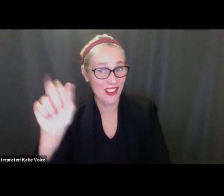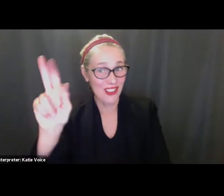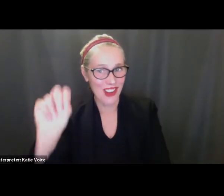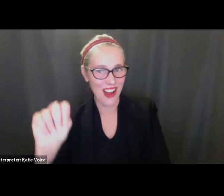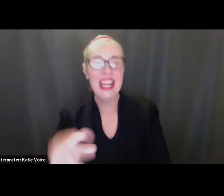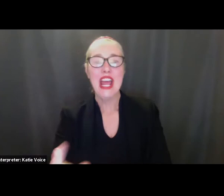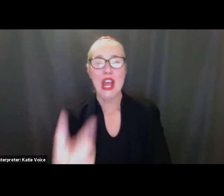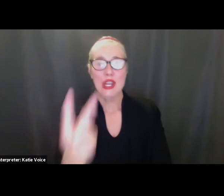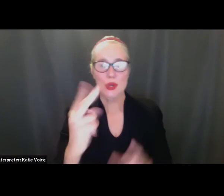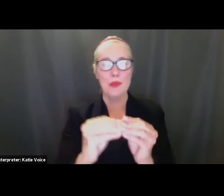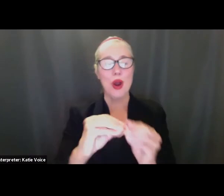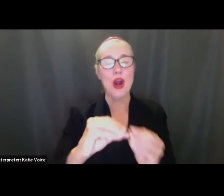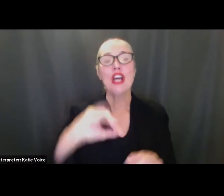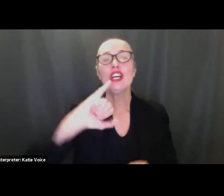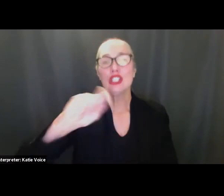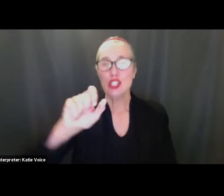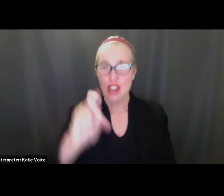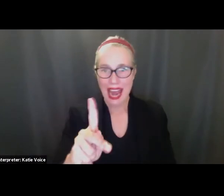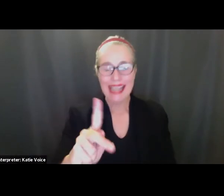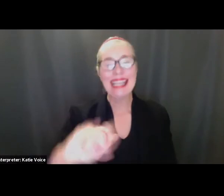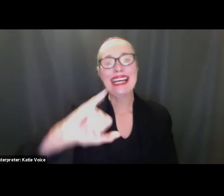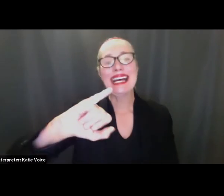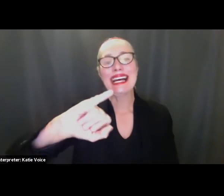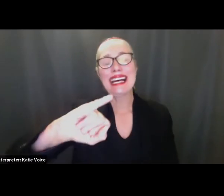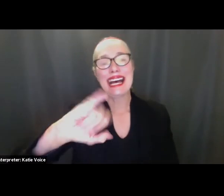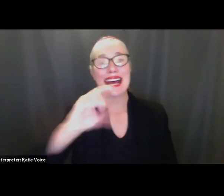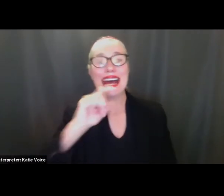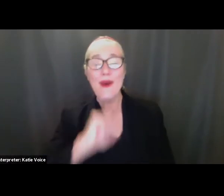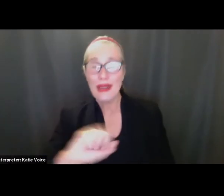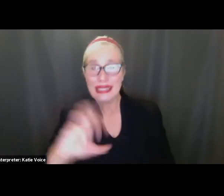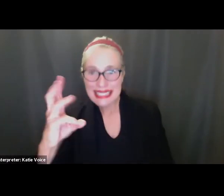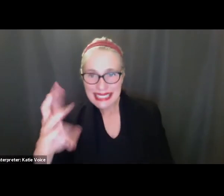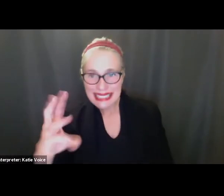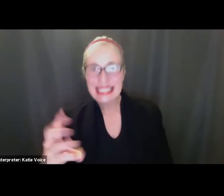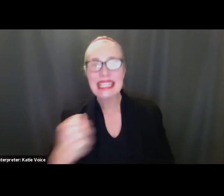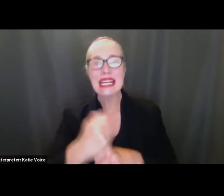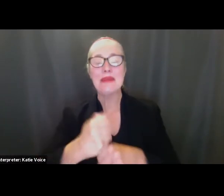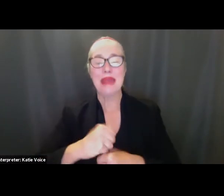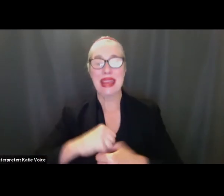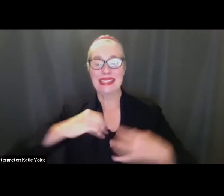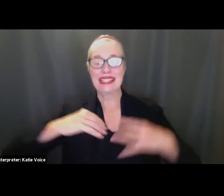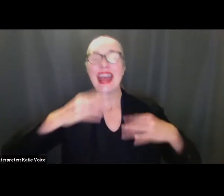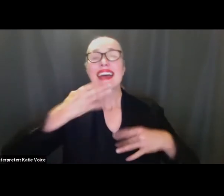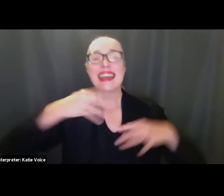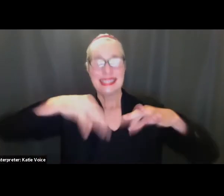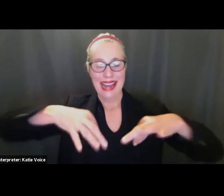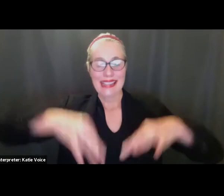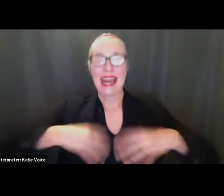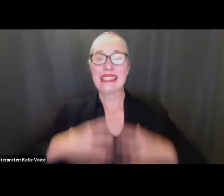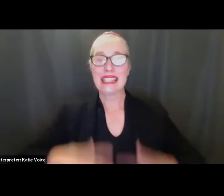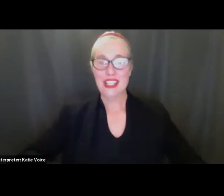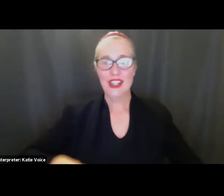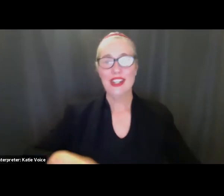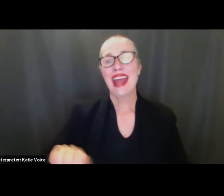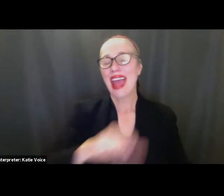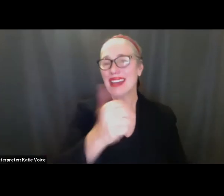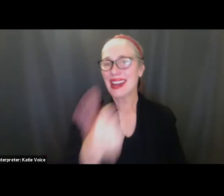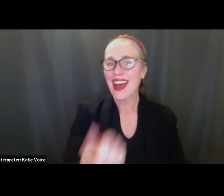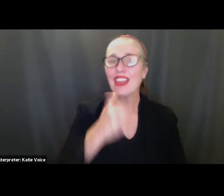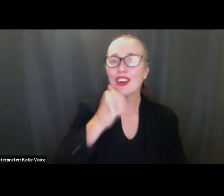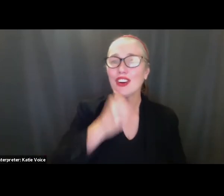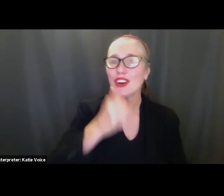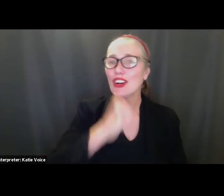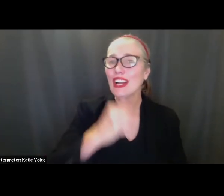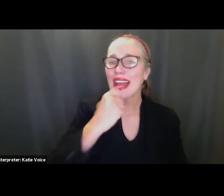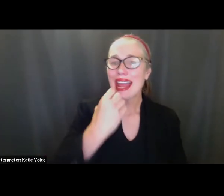jack a six-year-old who makes t-shirts and emma 17 who creates backdrops eyelashes and eyeshadow palettes